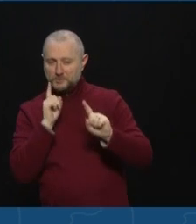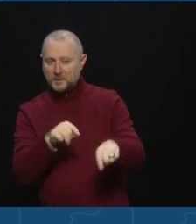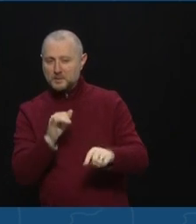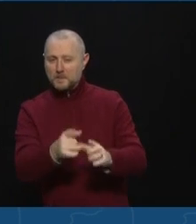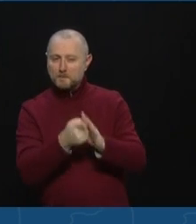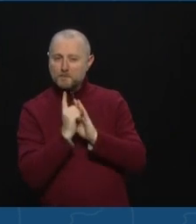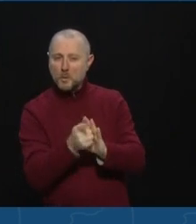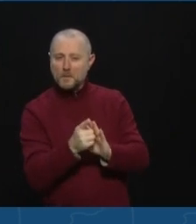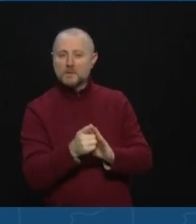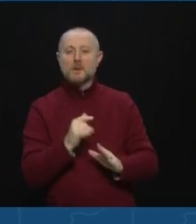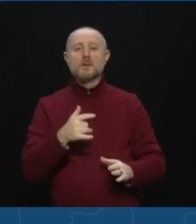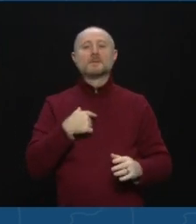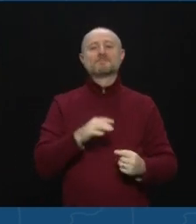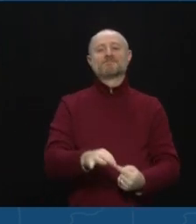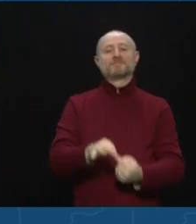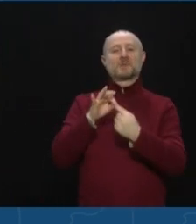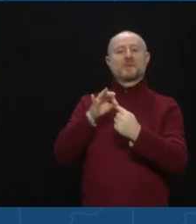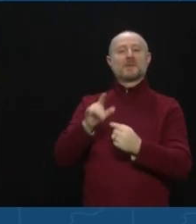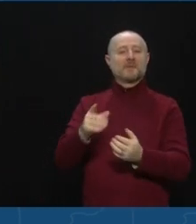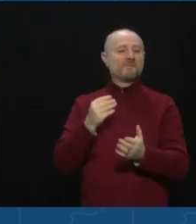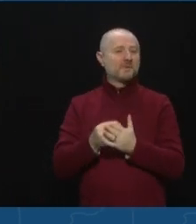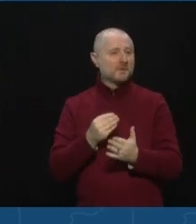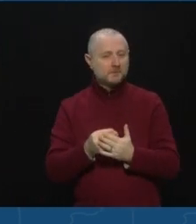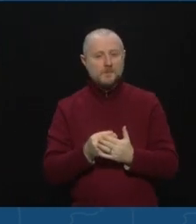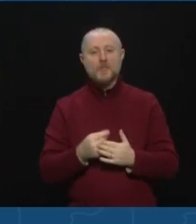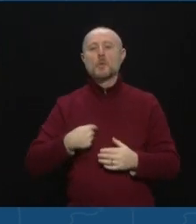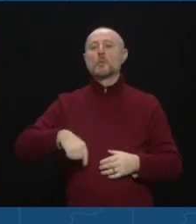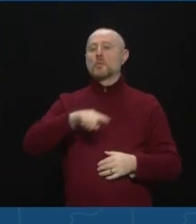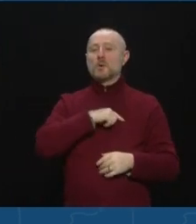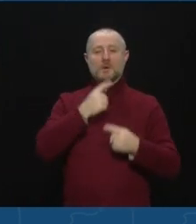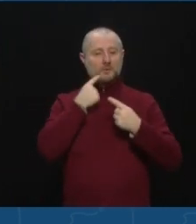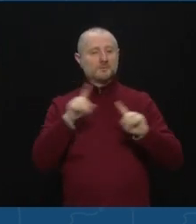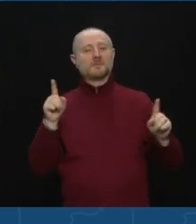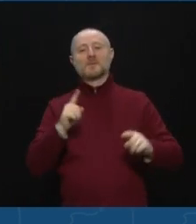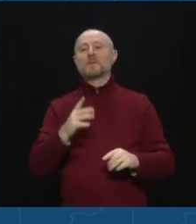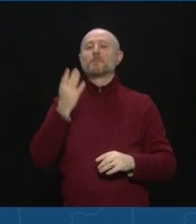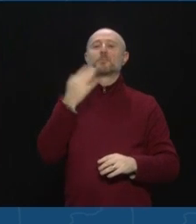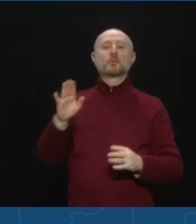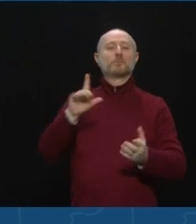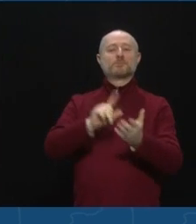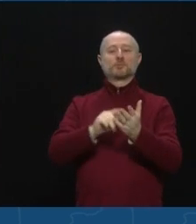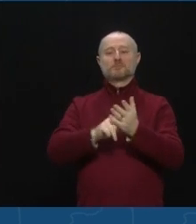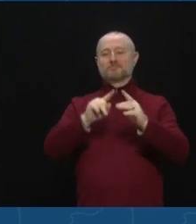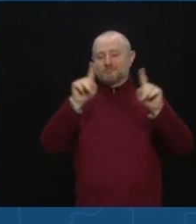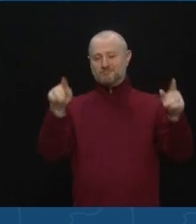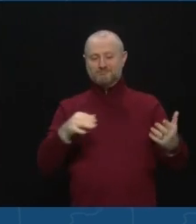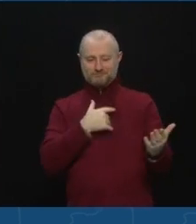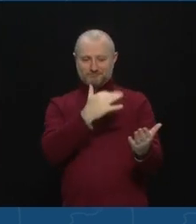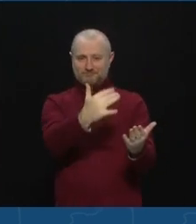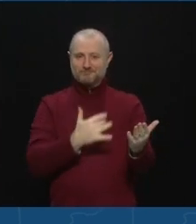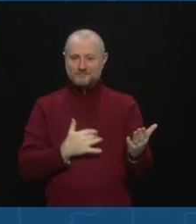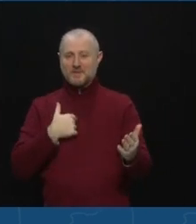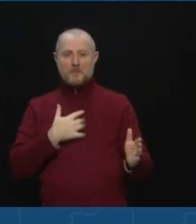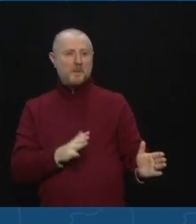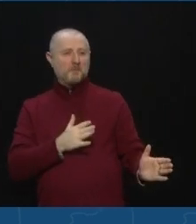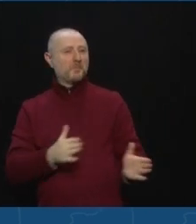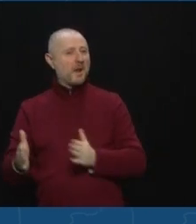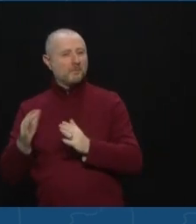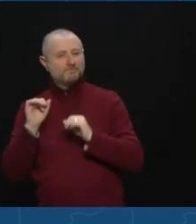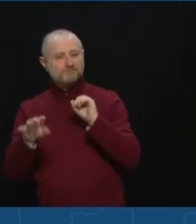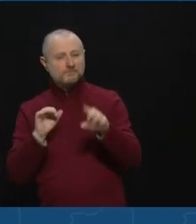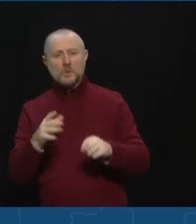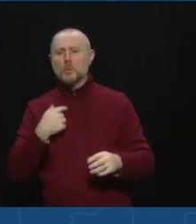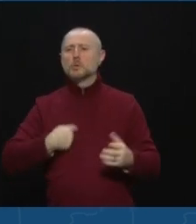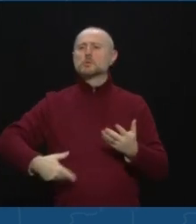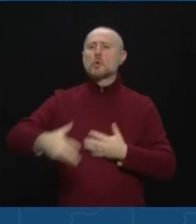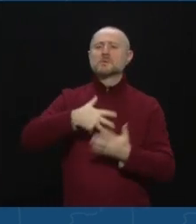level of funding. And what we have achieved with the blueprint I'm printing today is both a plan that is socially responsible and